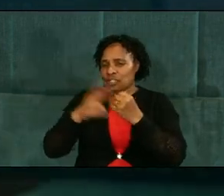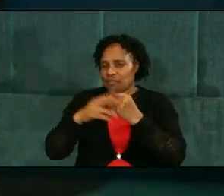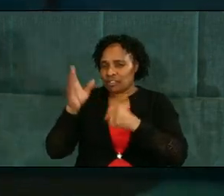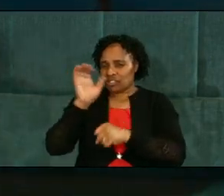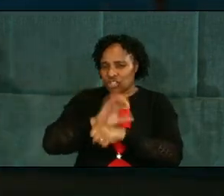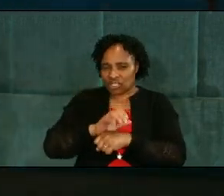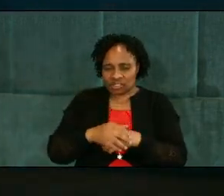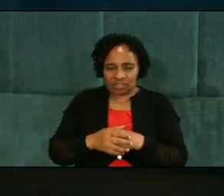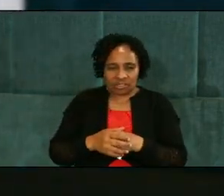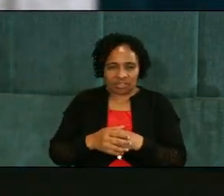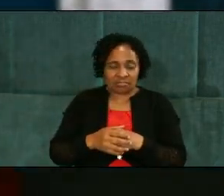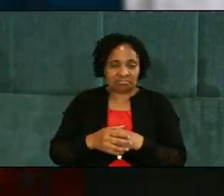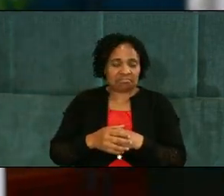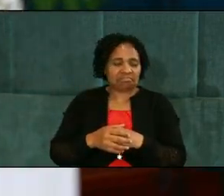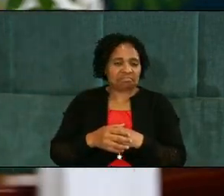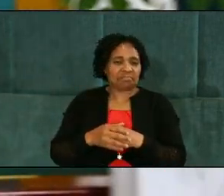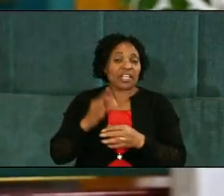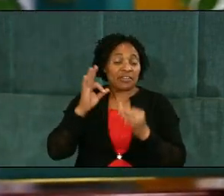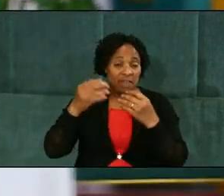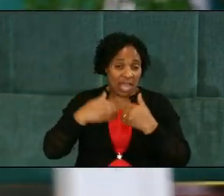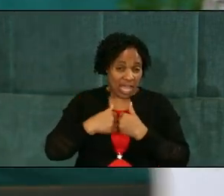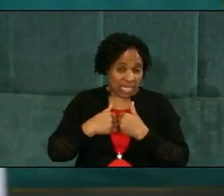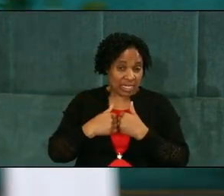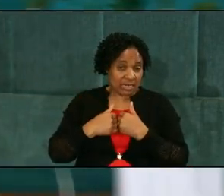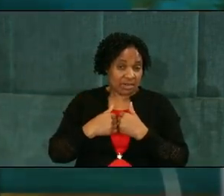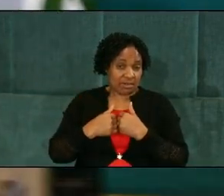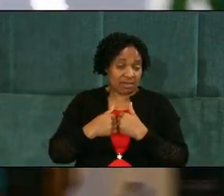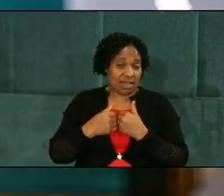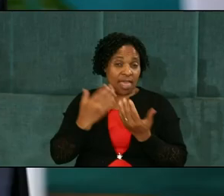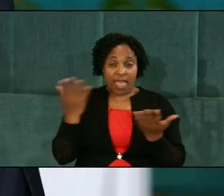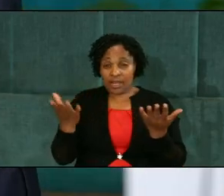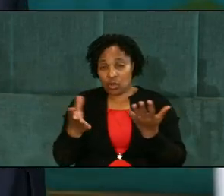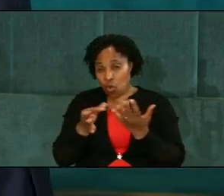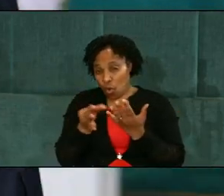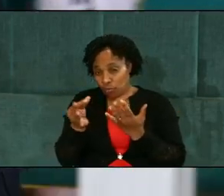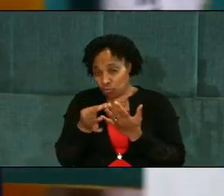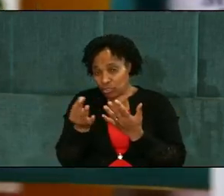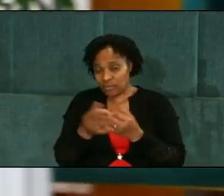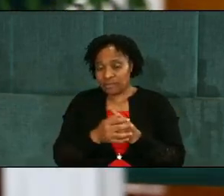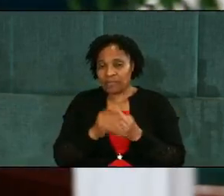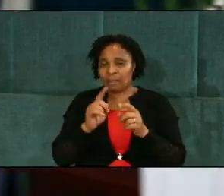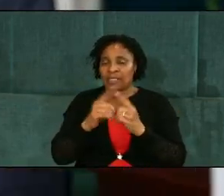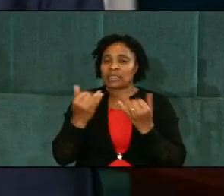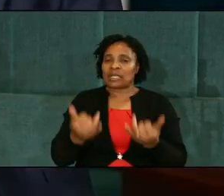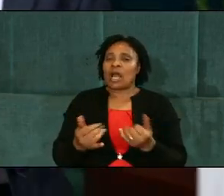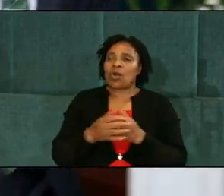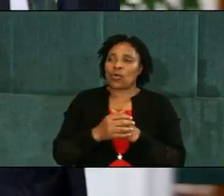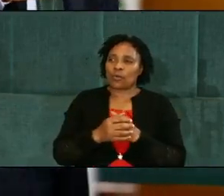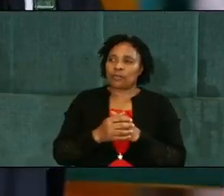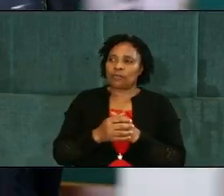If I had a choice. Anybody know which church I'd like to be in?